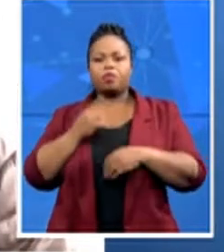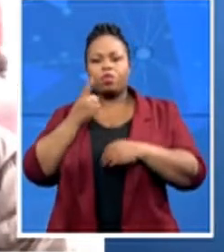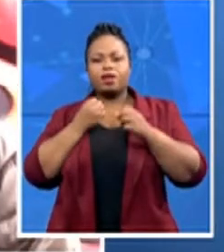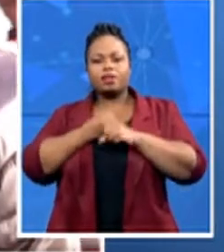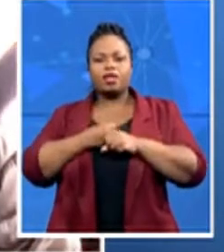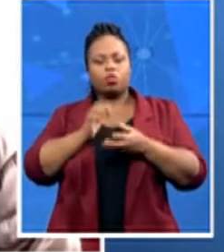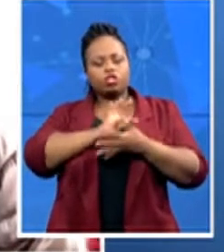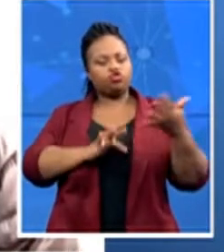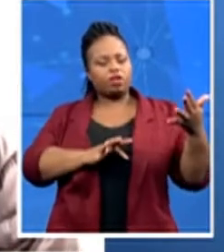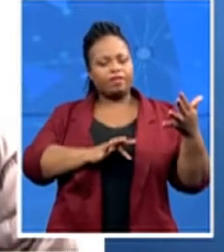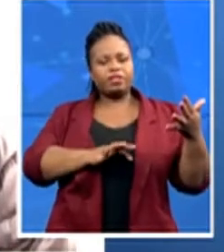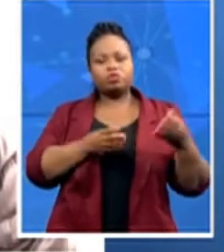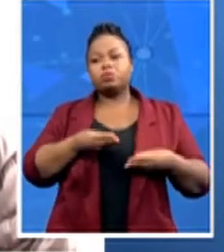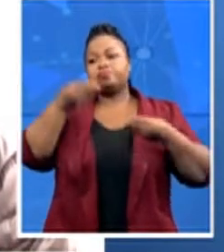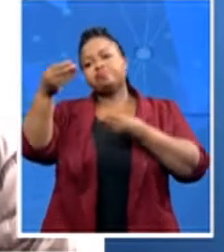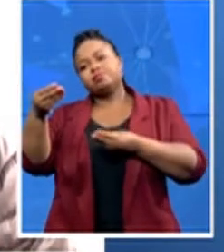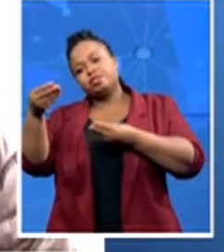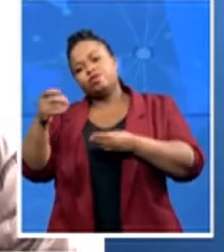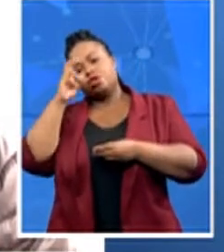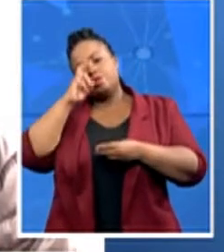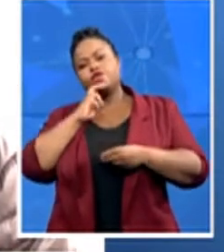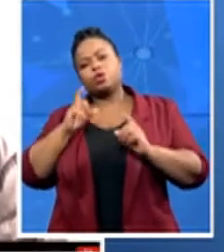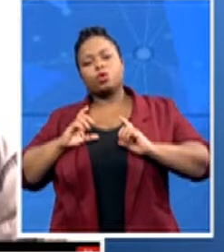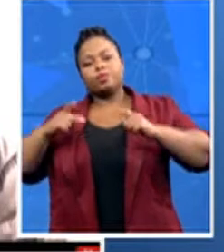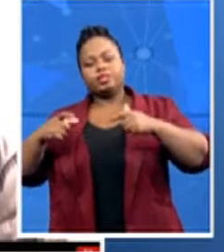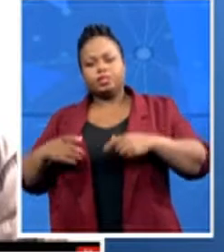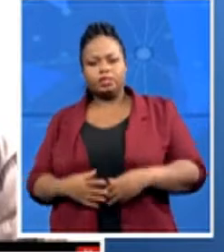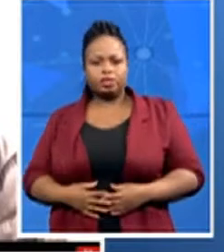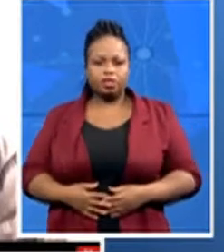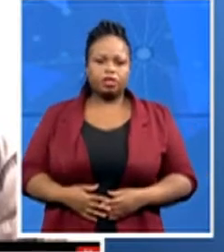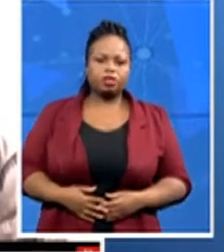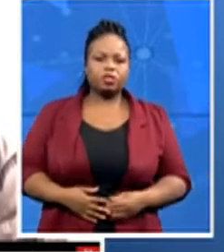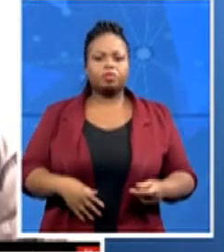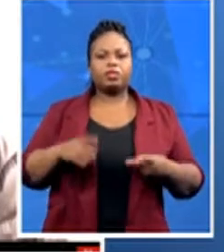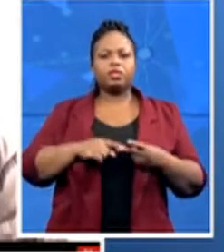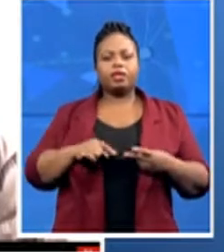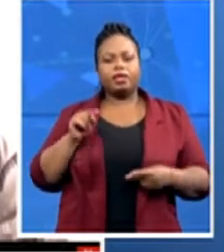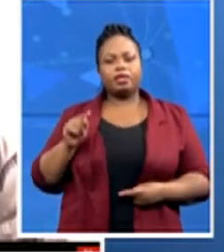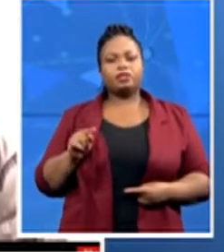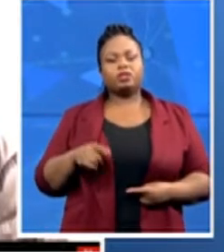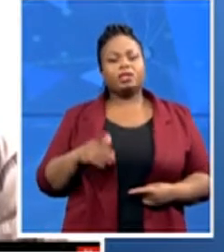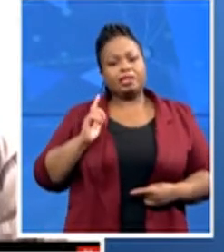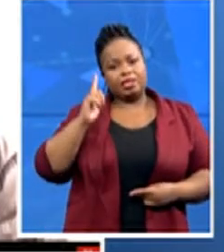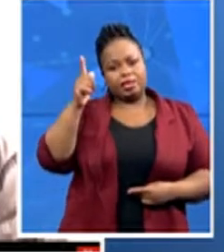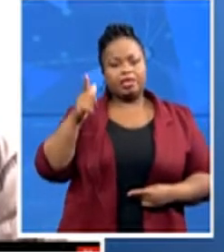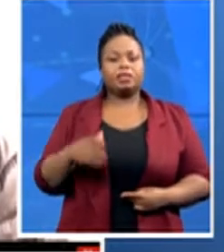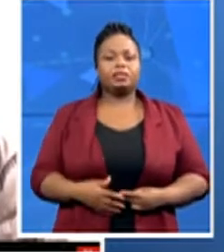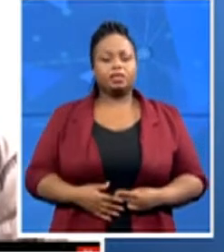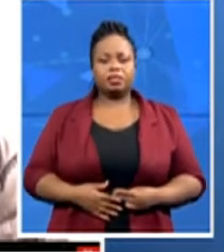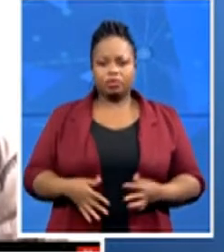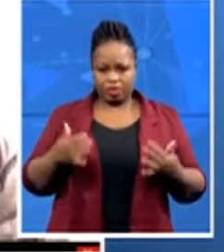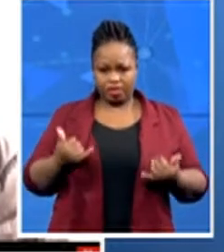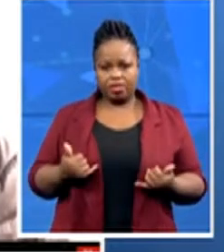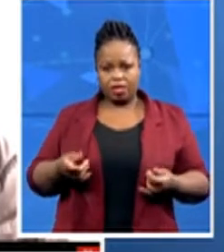the Portfolio Committee. And a year later, this is where we are. So it's a step in the direction,